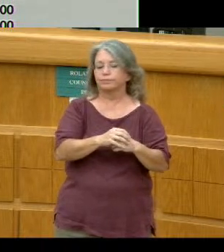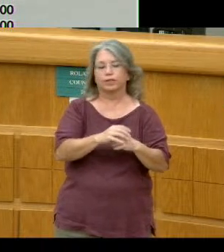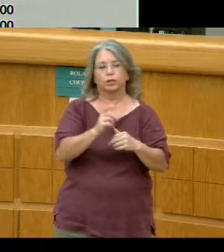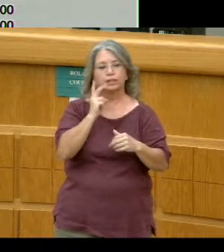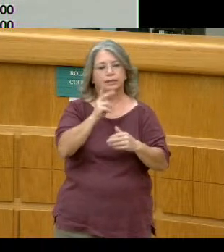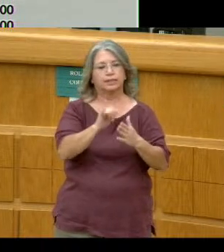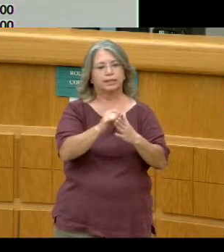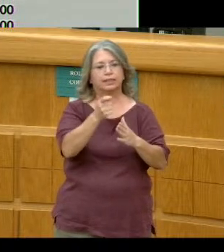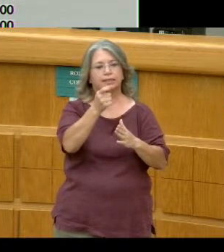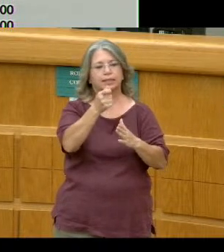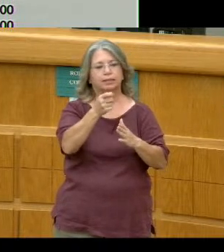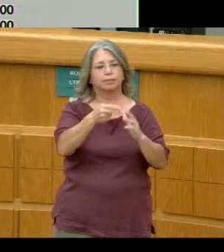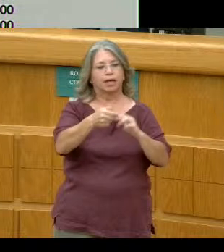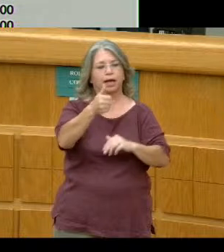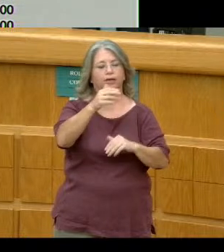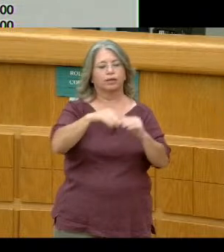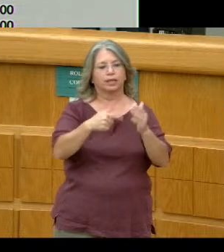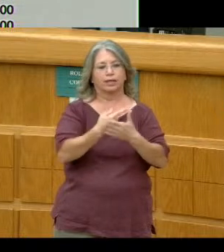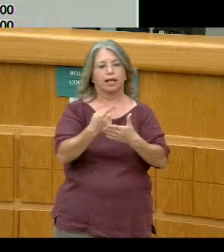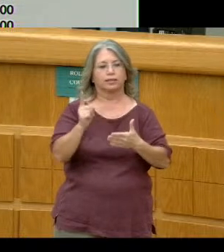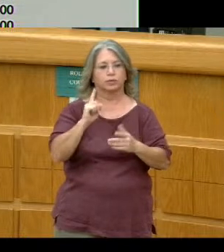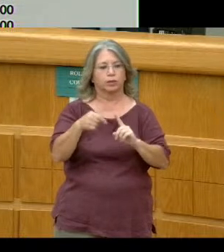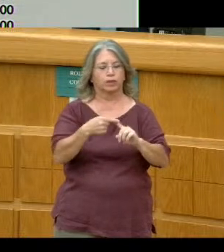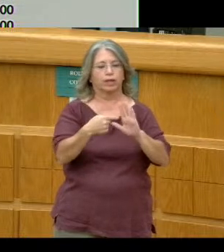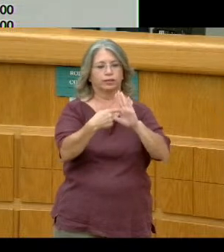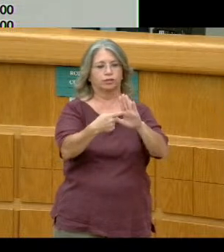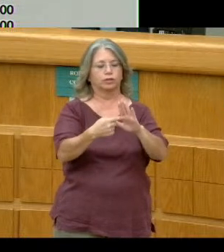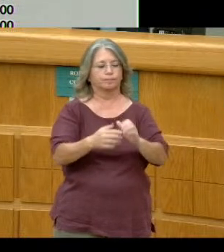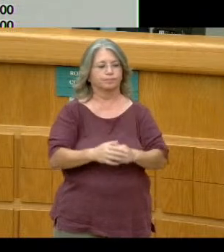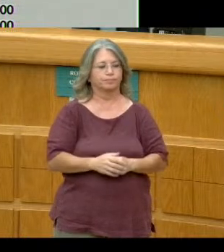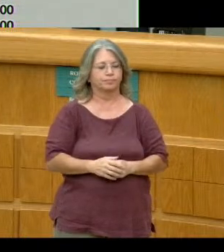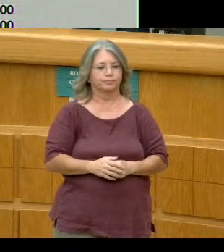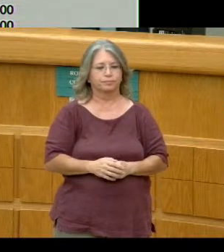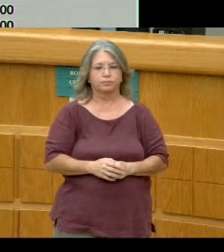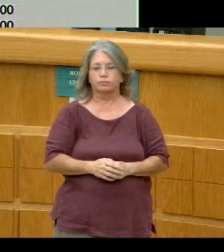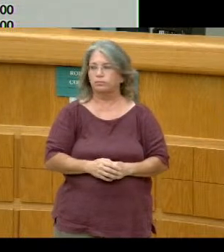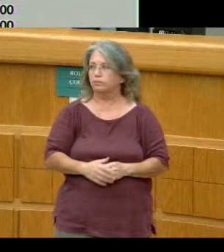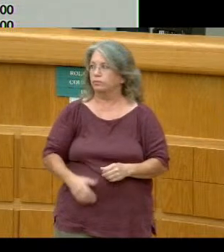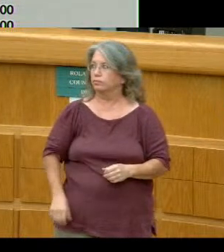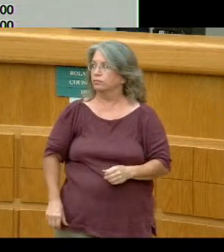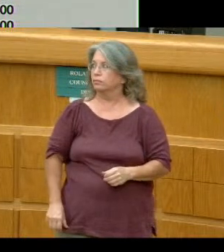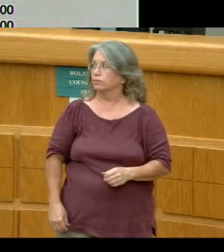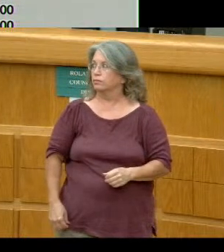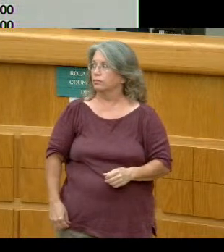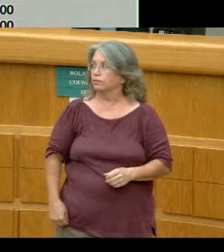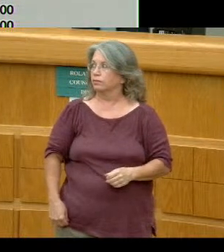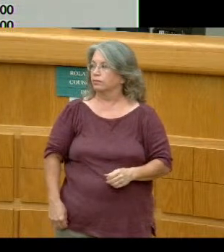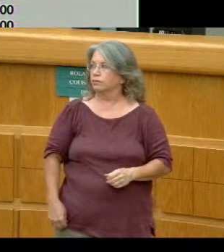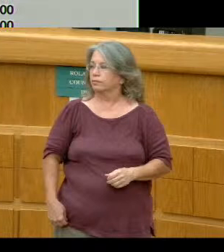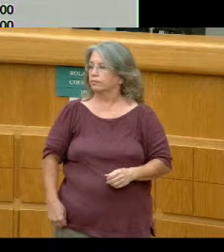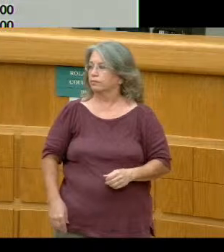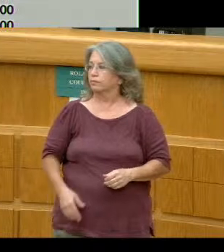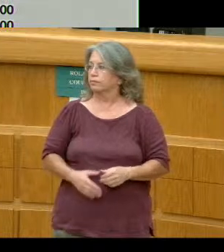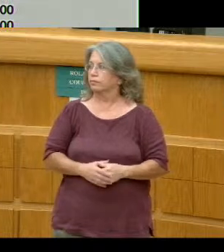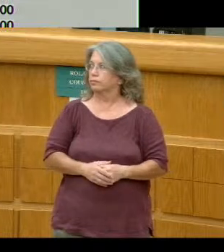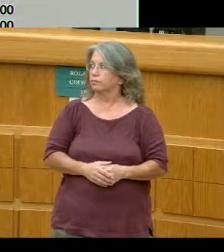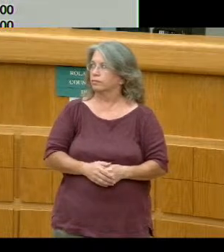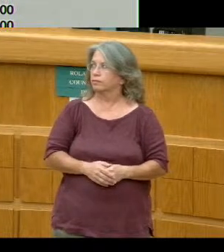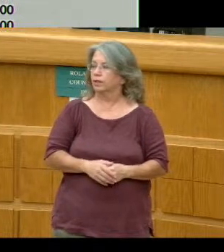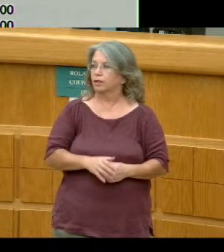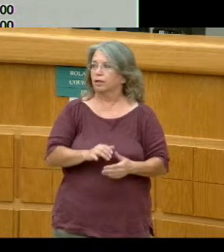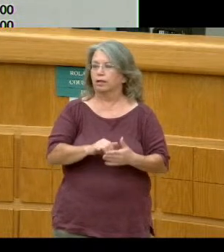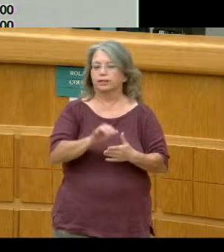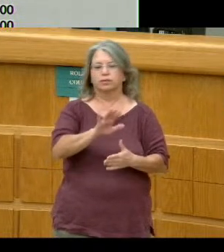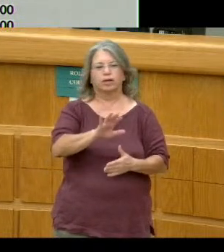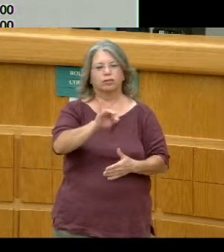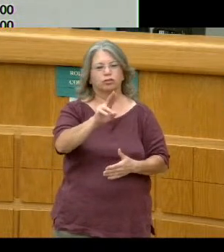were last week when I showed this. Now there's a little bit of a lag. Now these aren't too bad, maybe July 25th